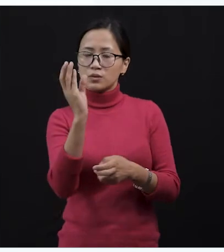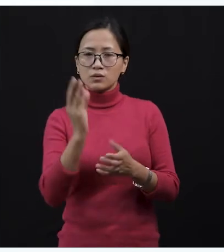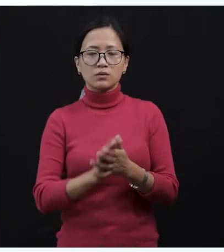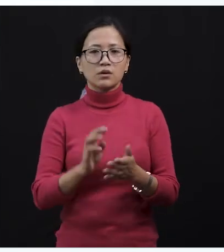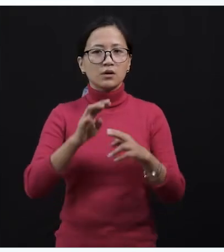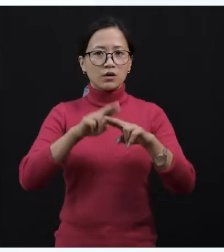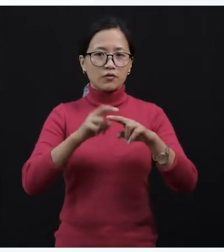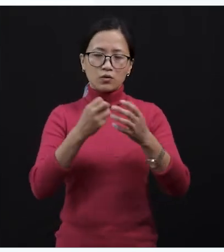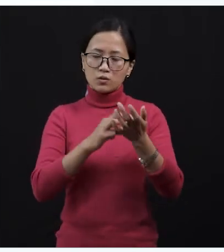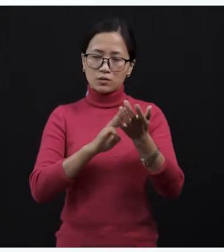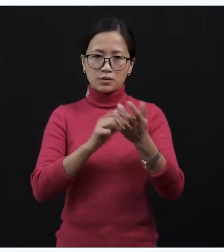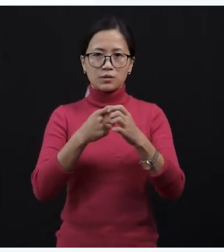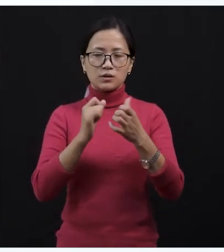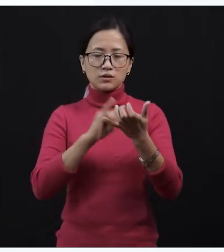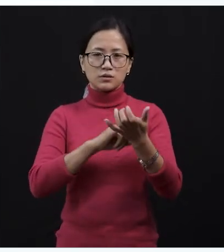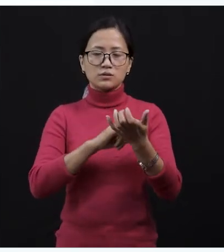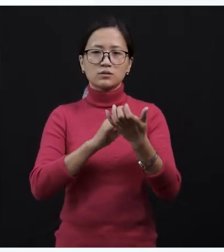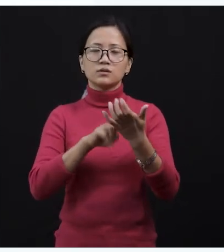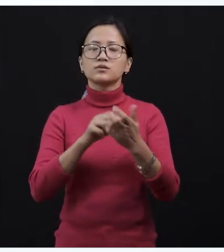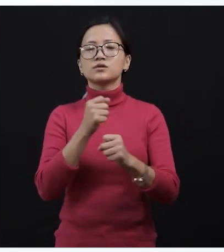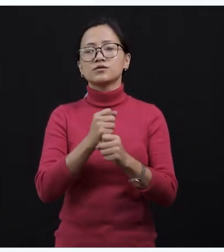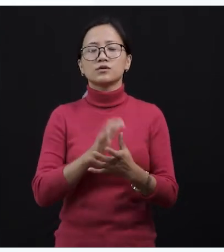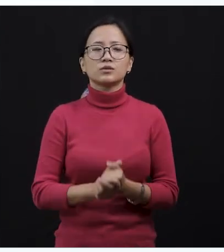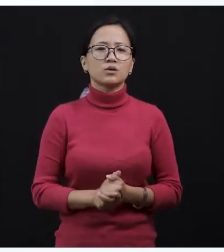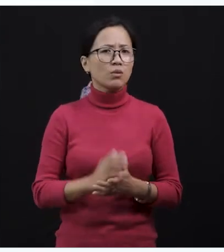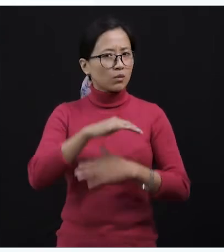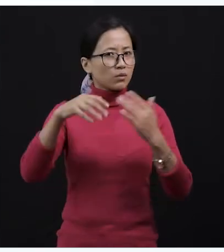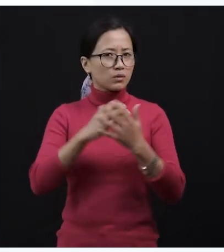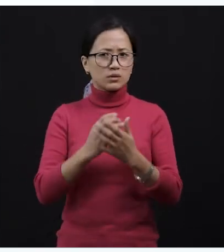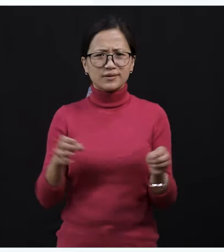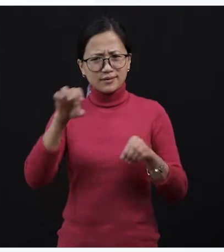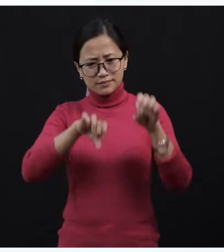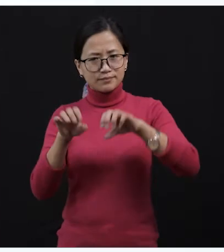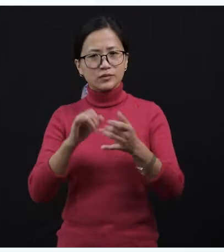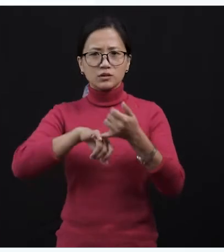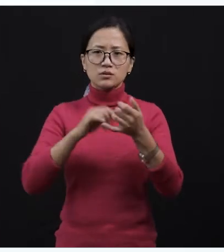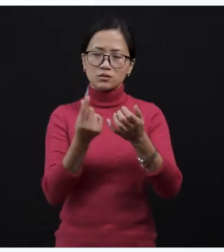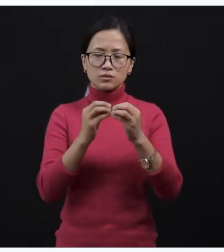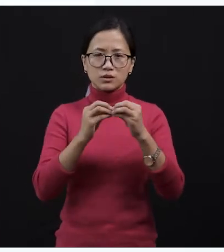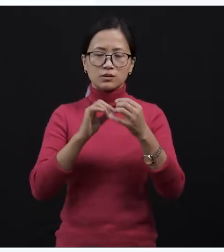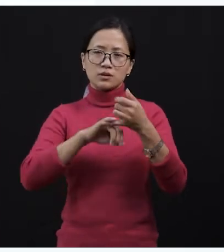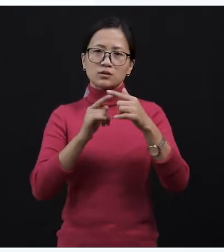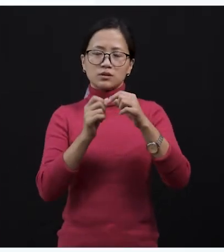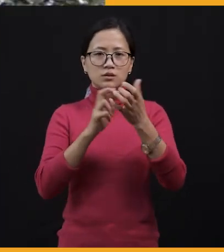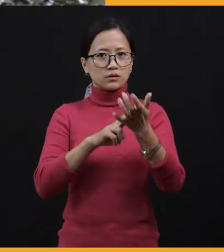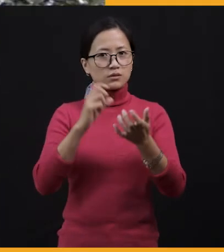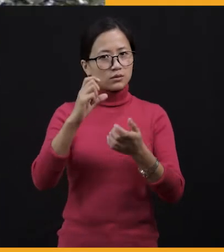forming minerals. Okay, these are all chemical substance.